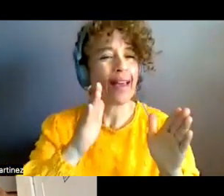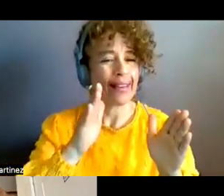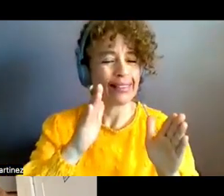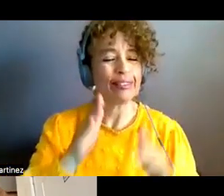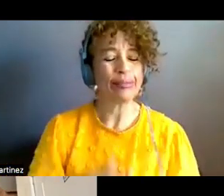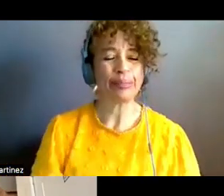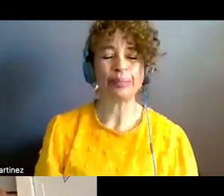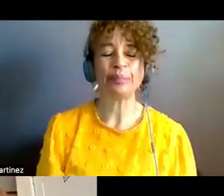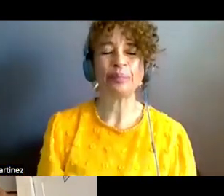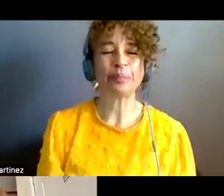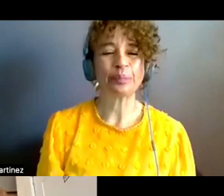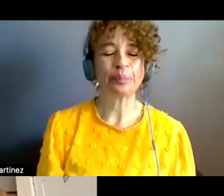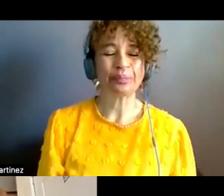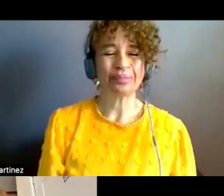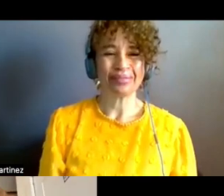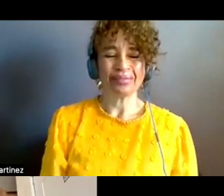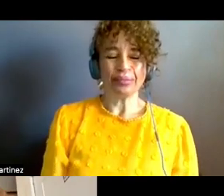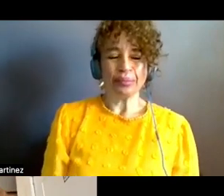Yes.